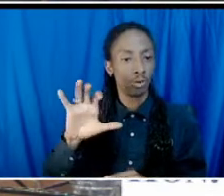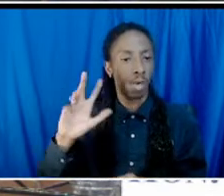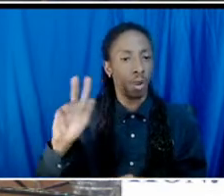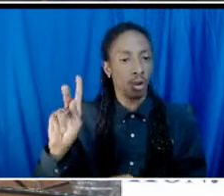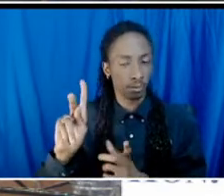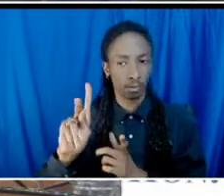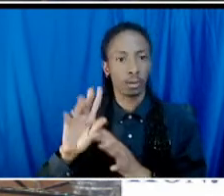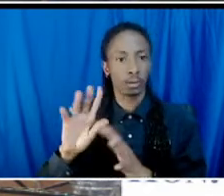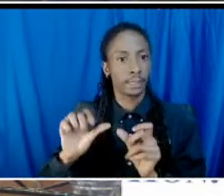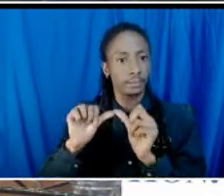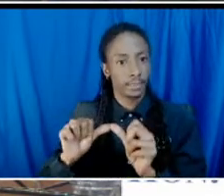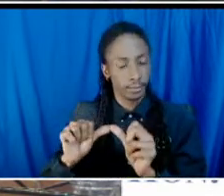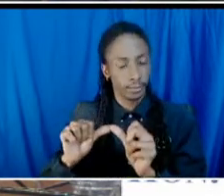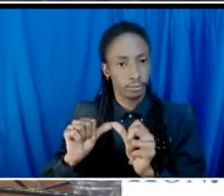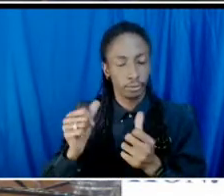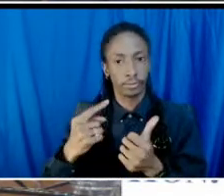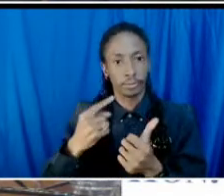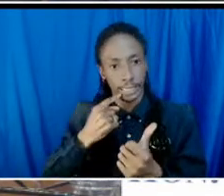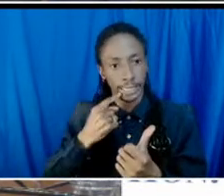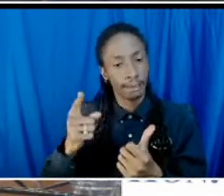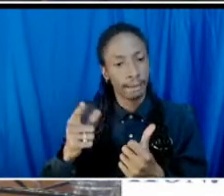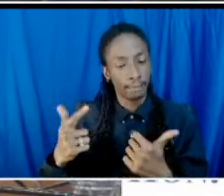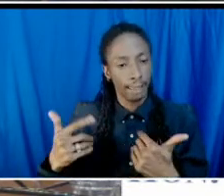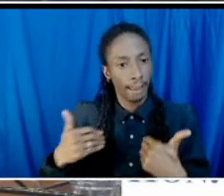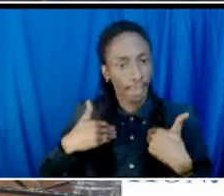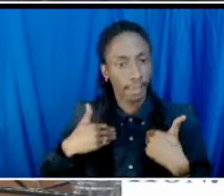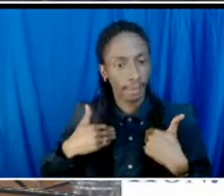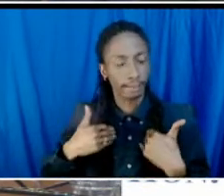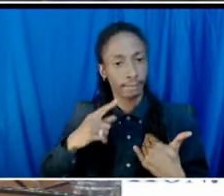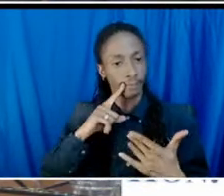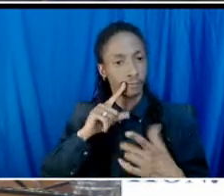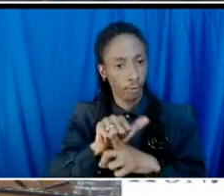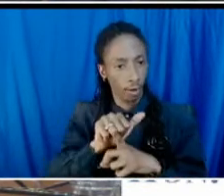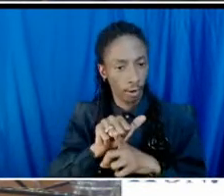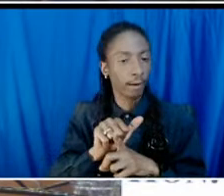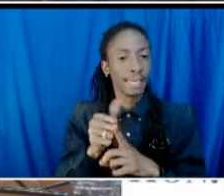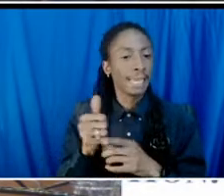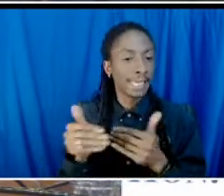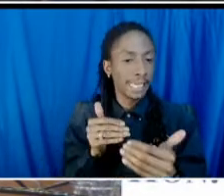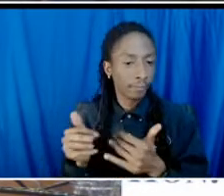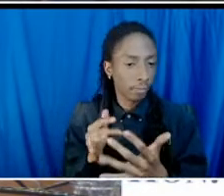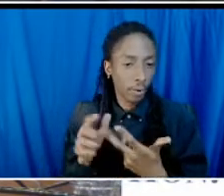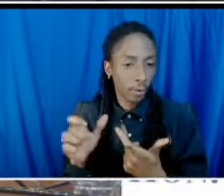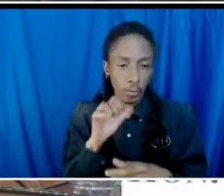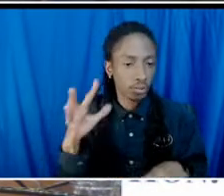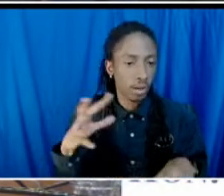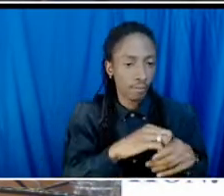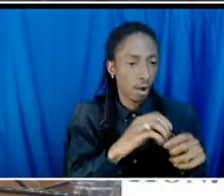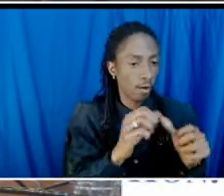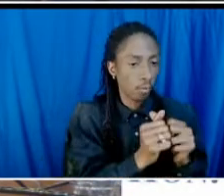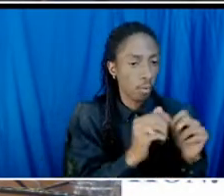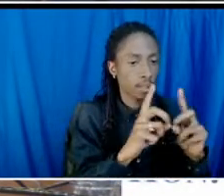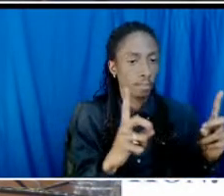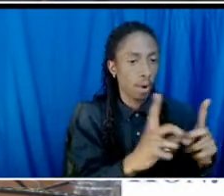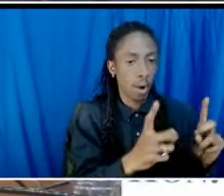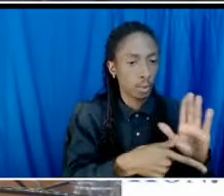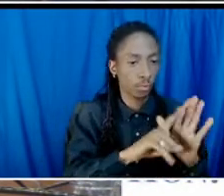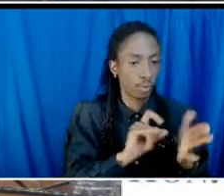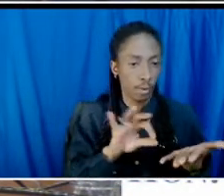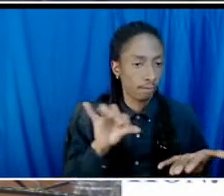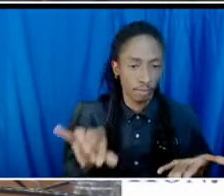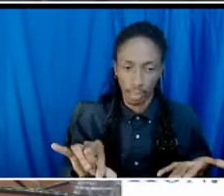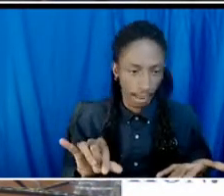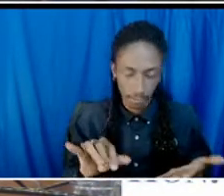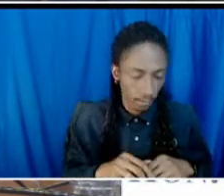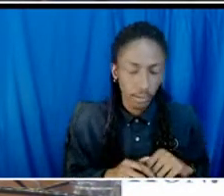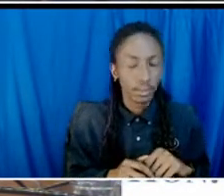view that he thought there was fraud, even though he had not been a participant in the department's review of that,